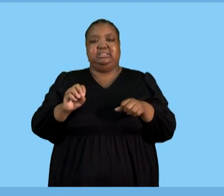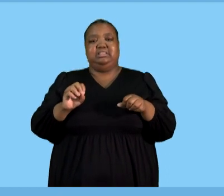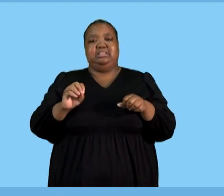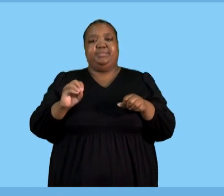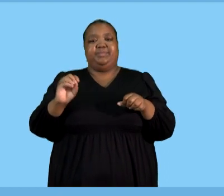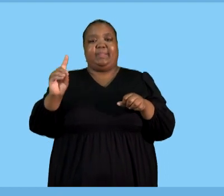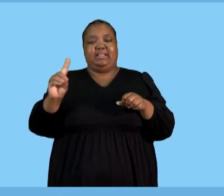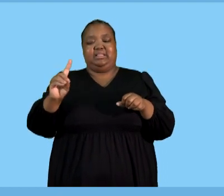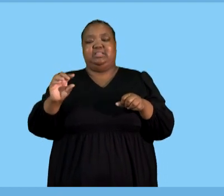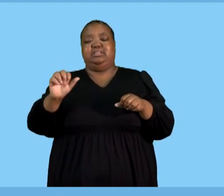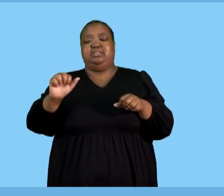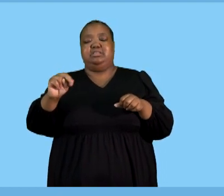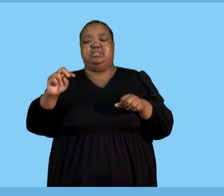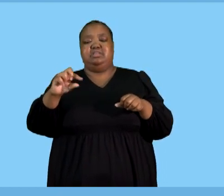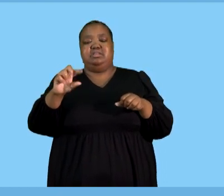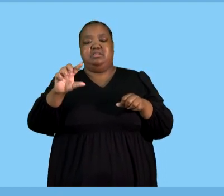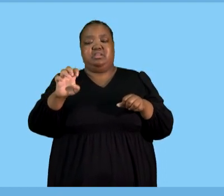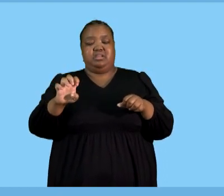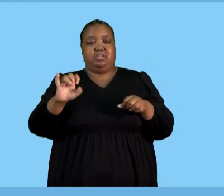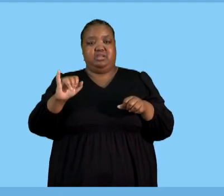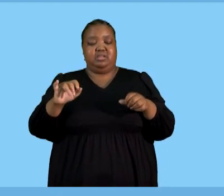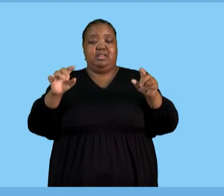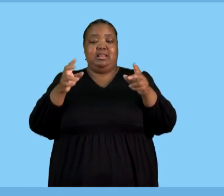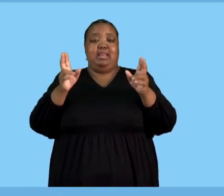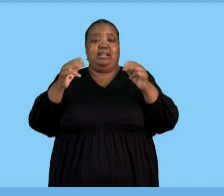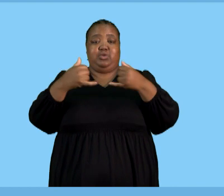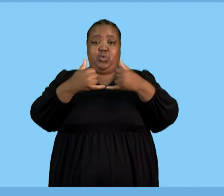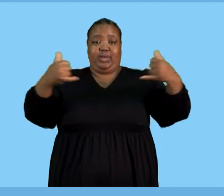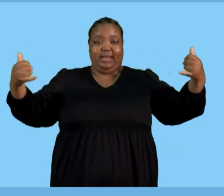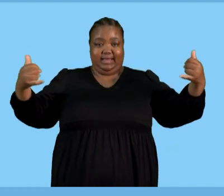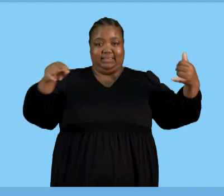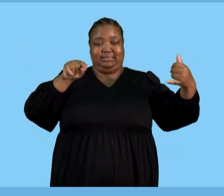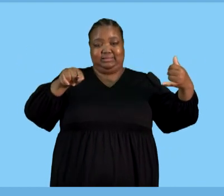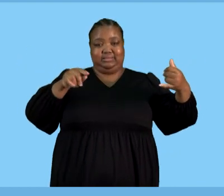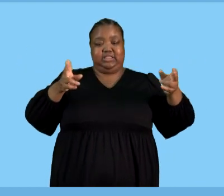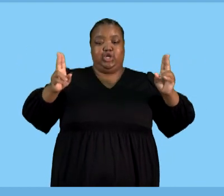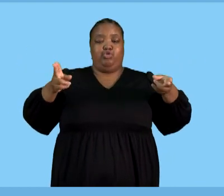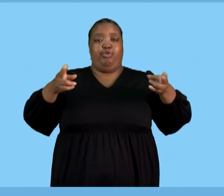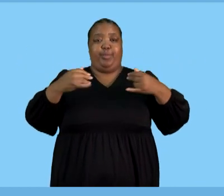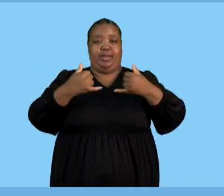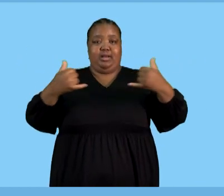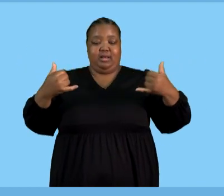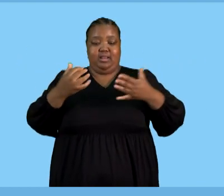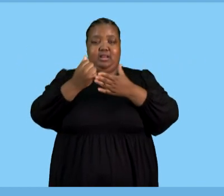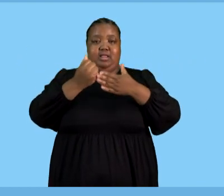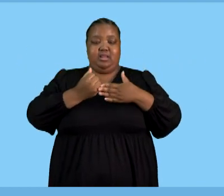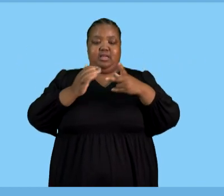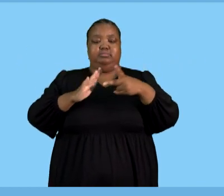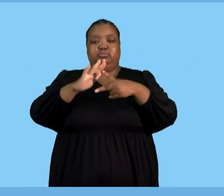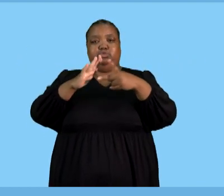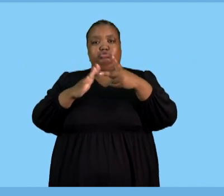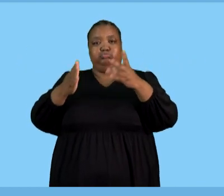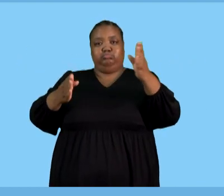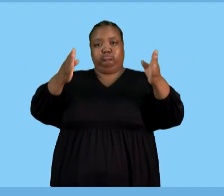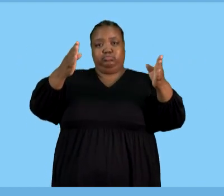drawn perpendicular to the surface, we said that line is called our normal line. So the normal line helps us to measure the two